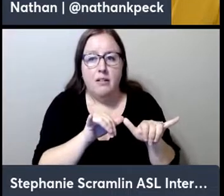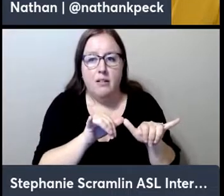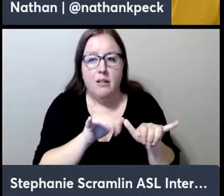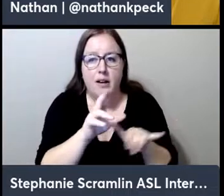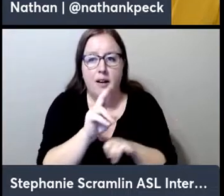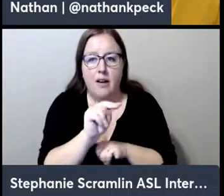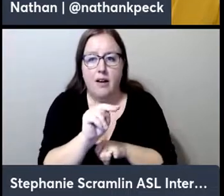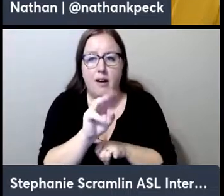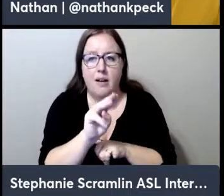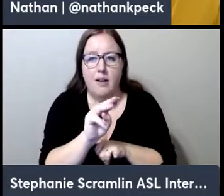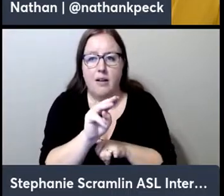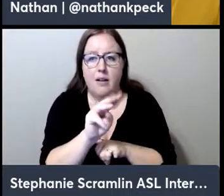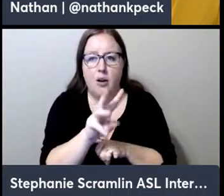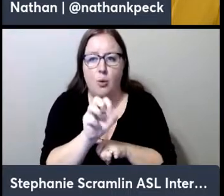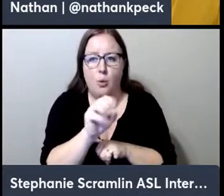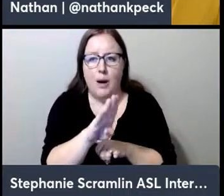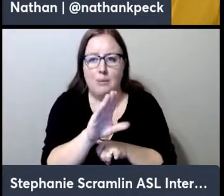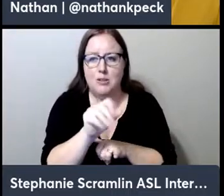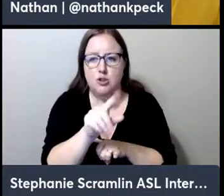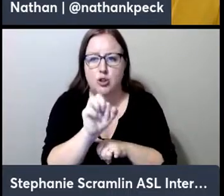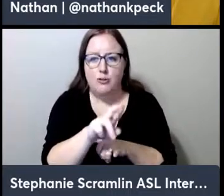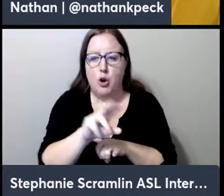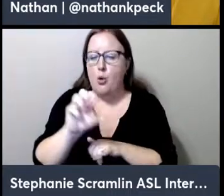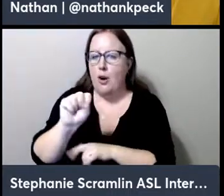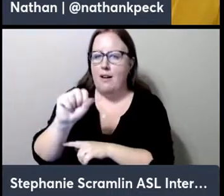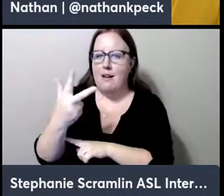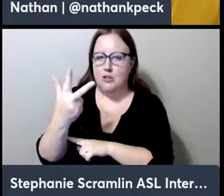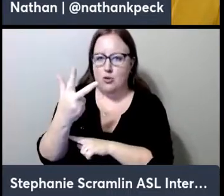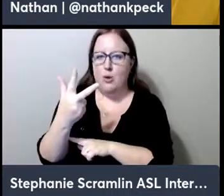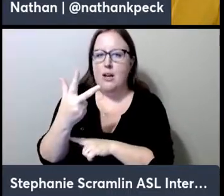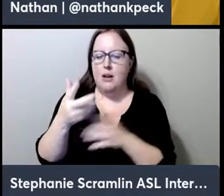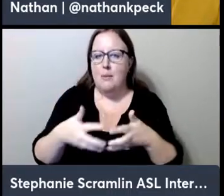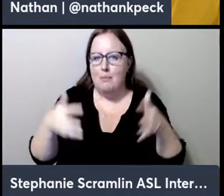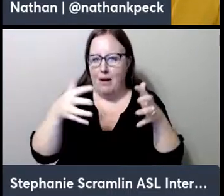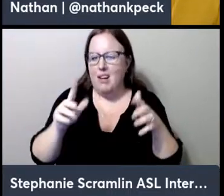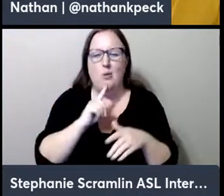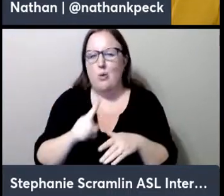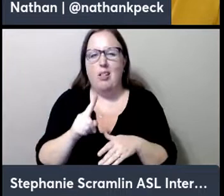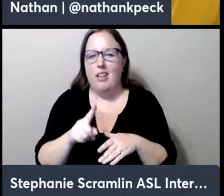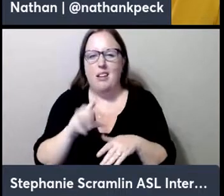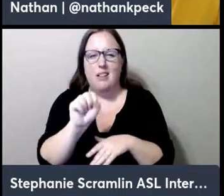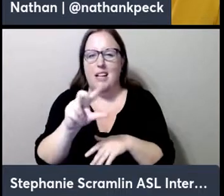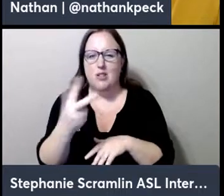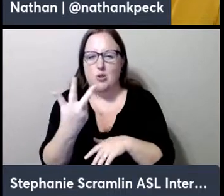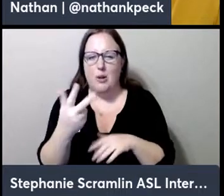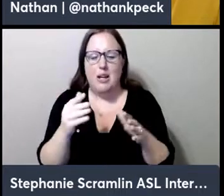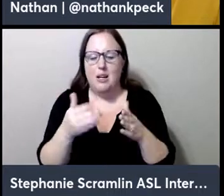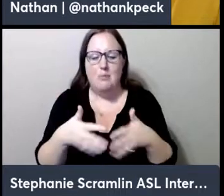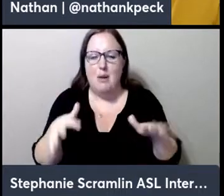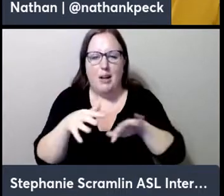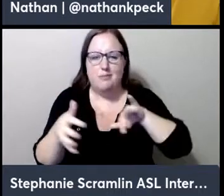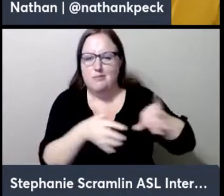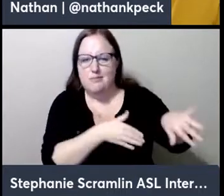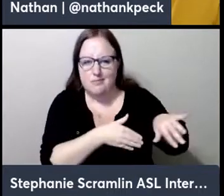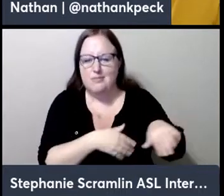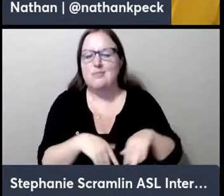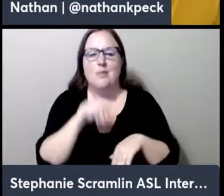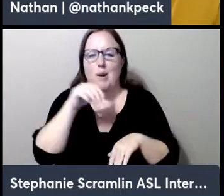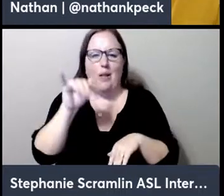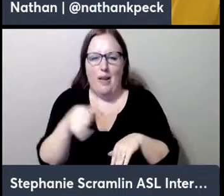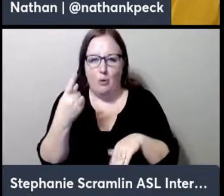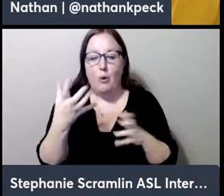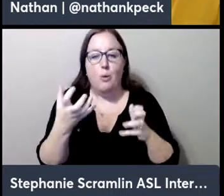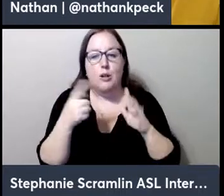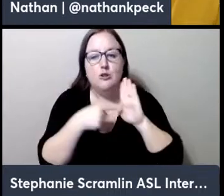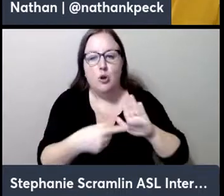S3 bucket. Well, we're not going to do the S3 bucket because I want to do some, operational actions on it afterwards, right? So I'm going to